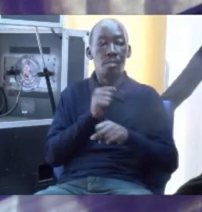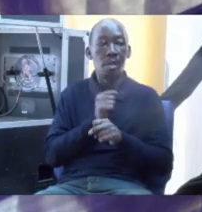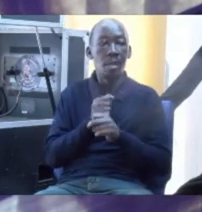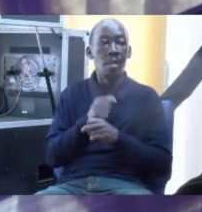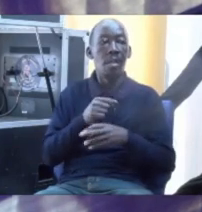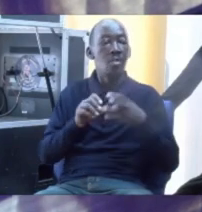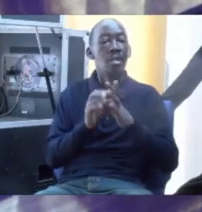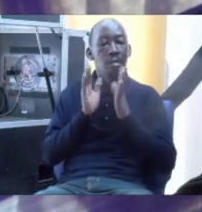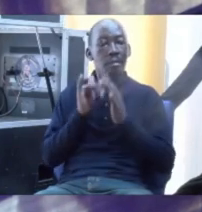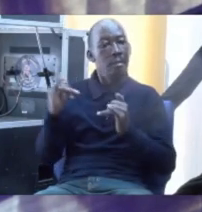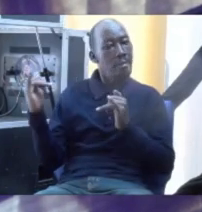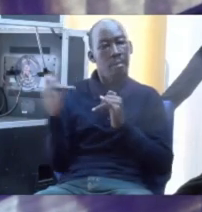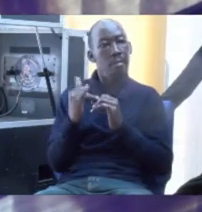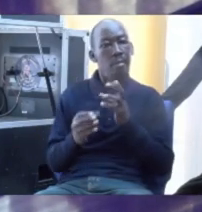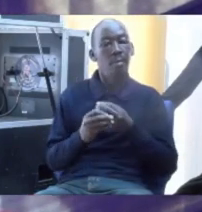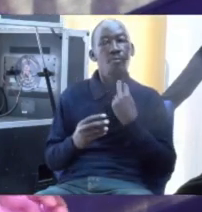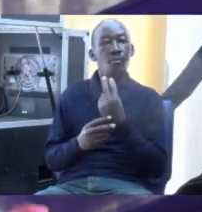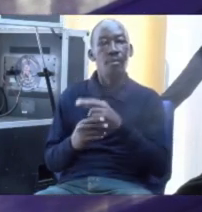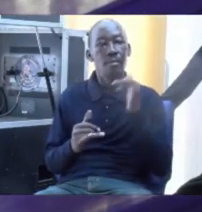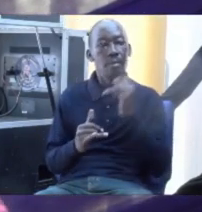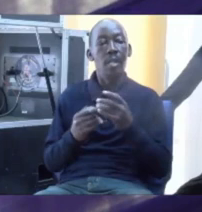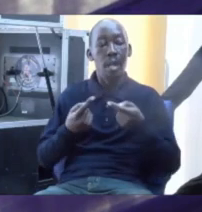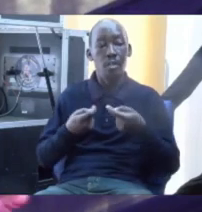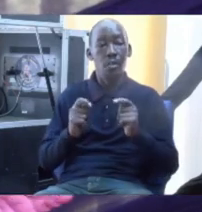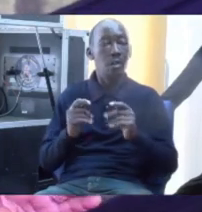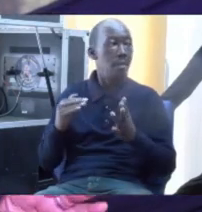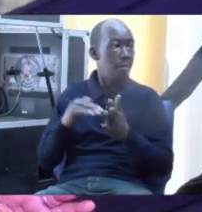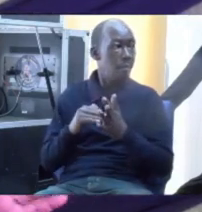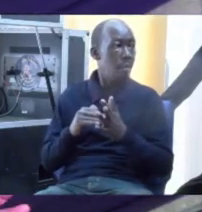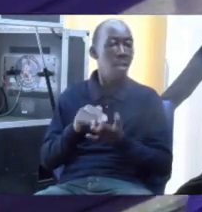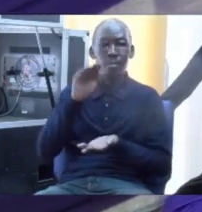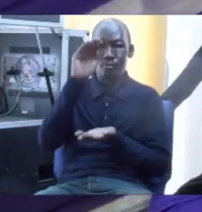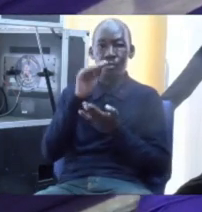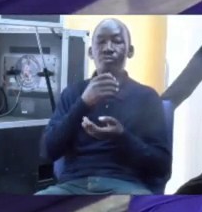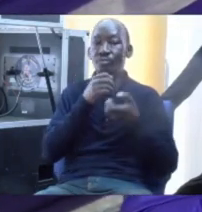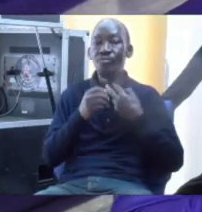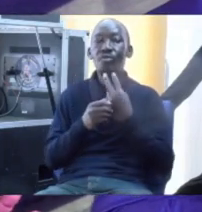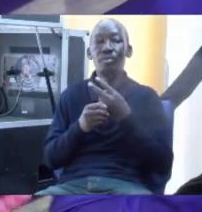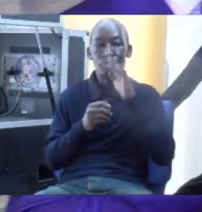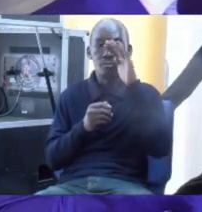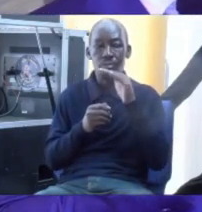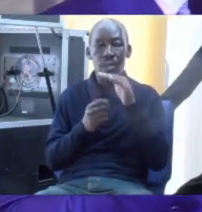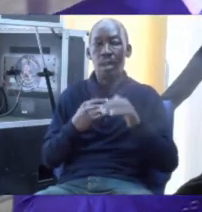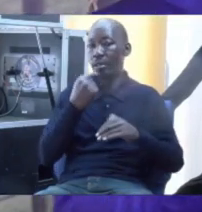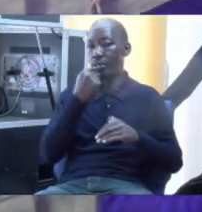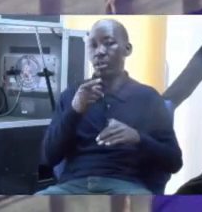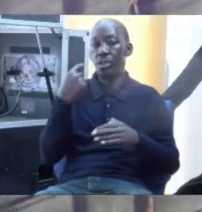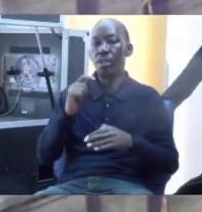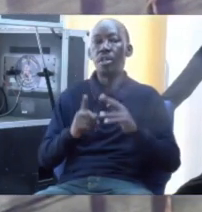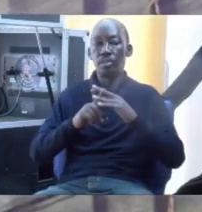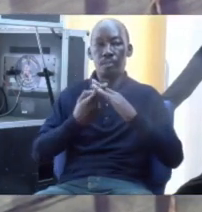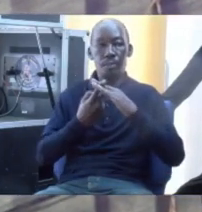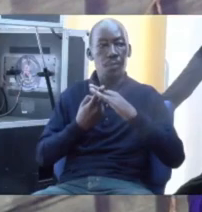where it was. Rirudishe pahali ilipokuwa. Let me try again. Punguza volume. Just punguza volume. I say the source.